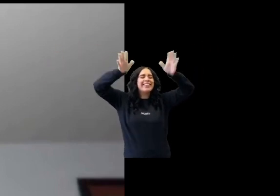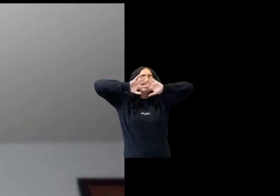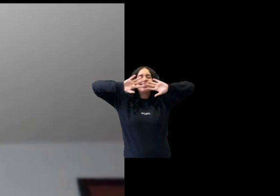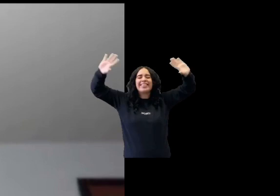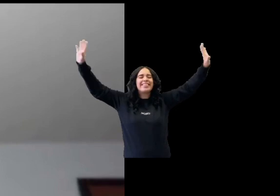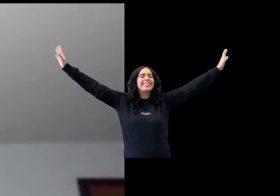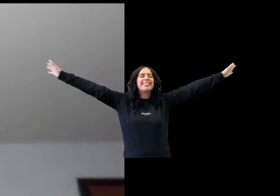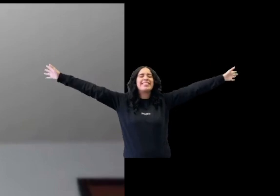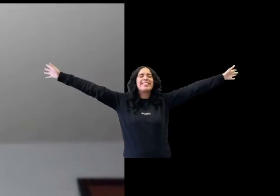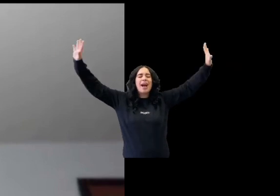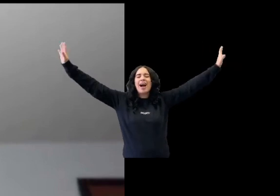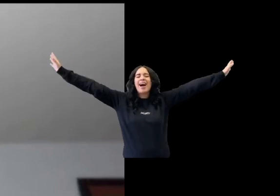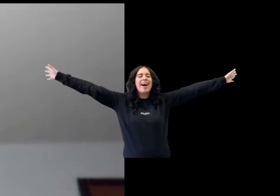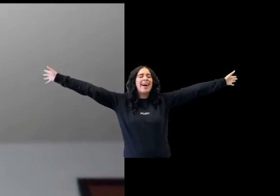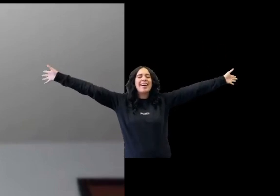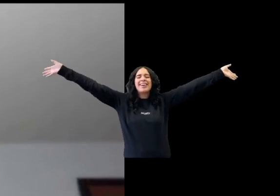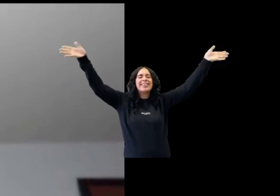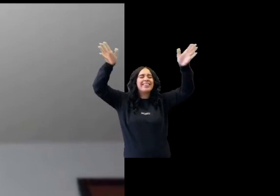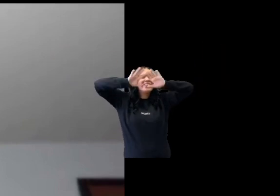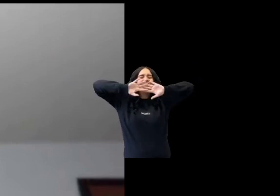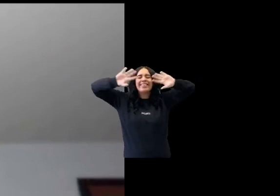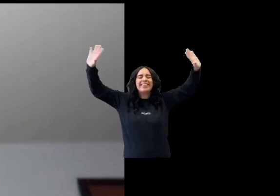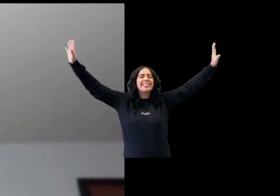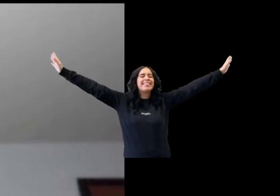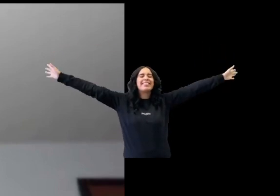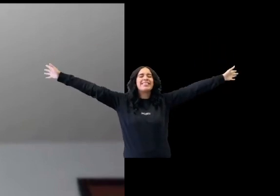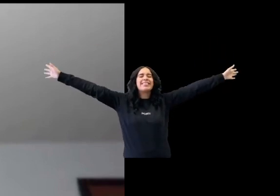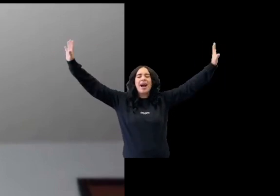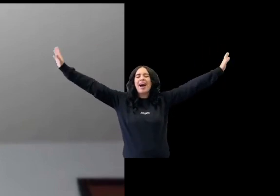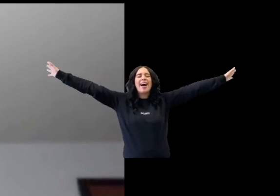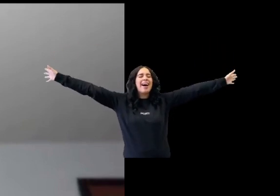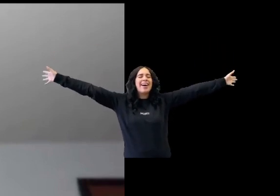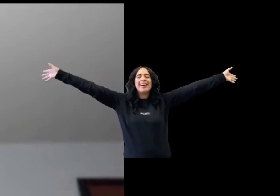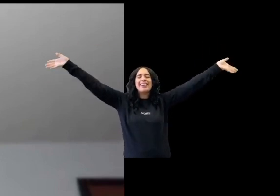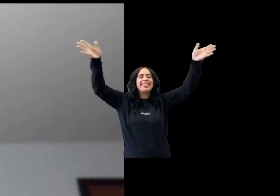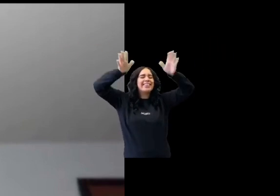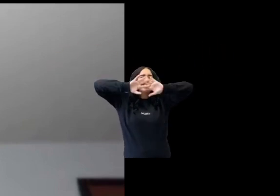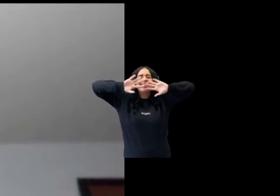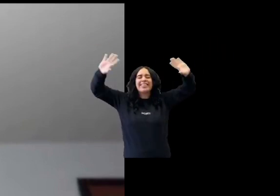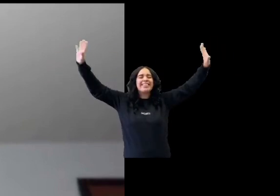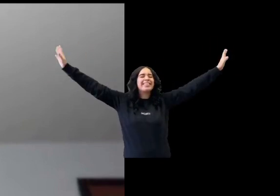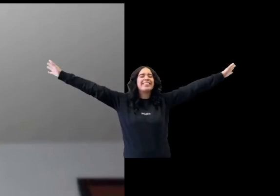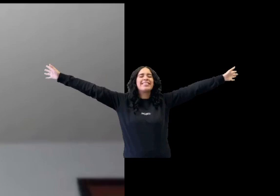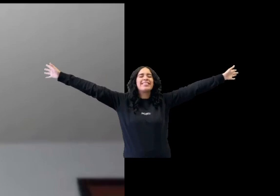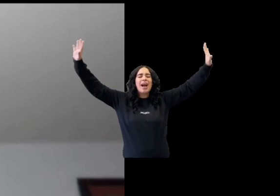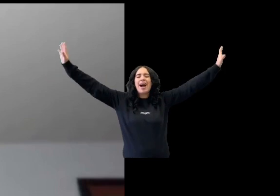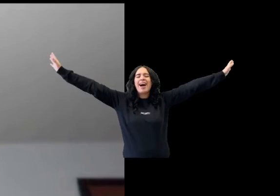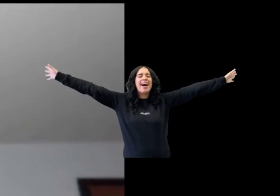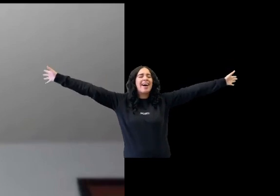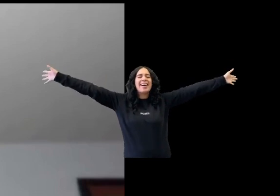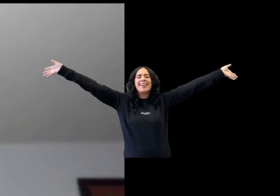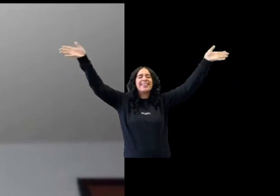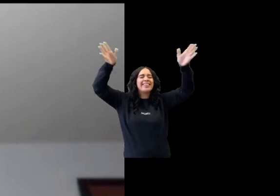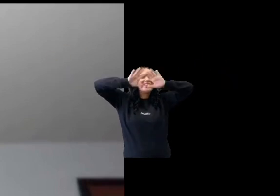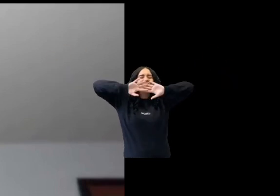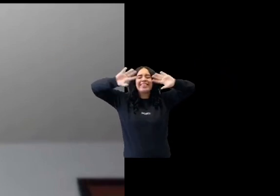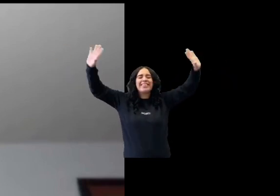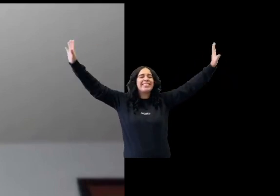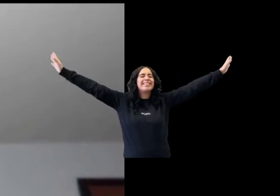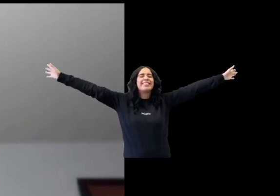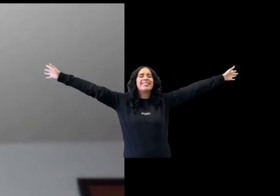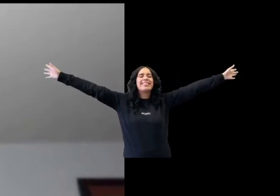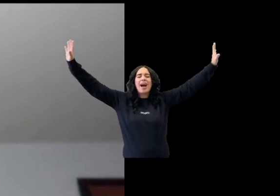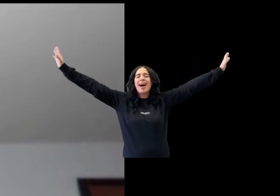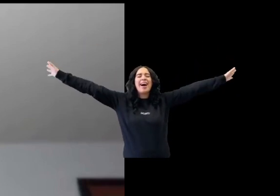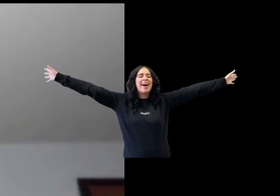girl, that video was old. You dropped it 3 days later, 4 days later. Girl, that